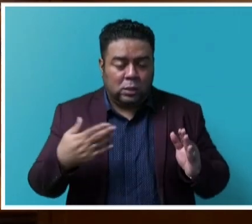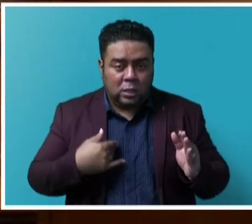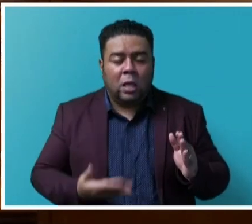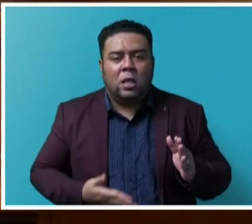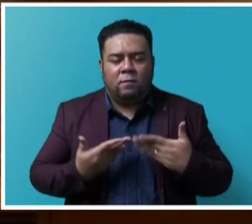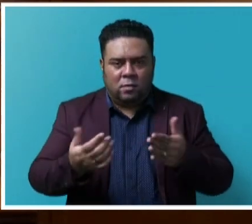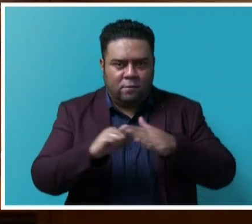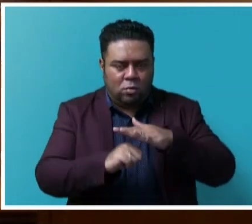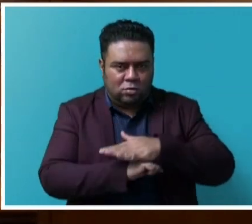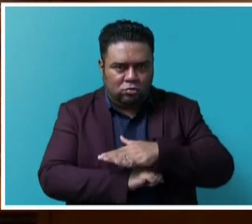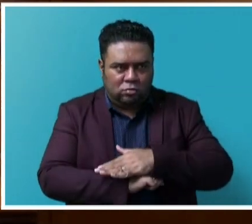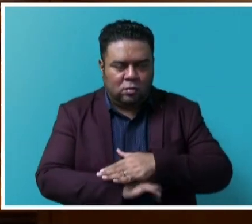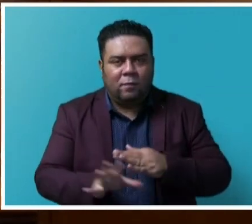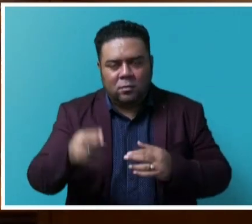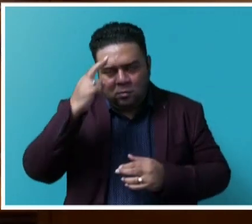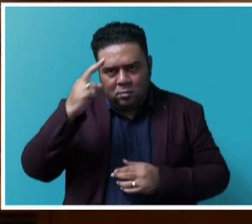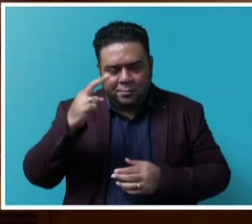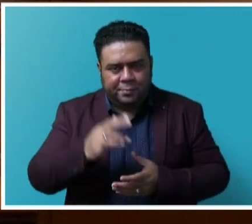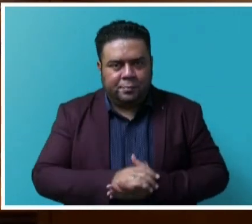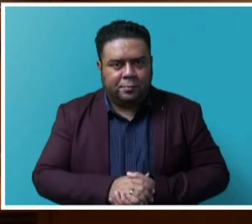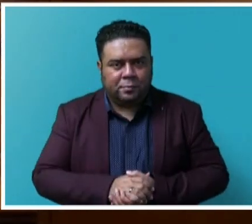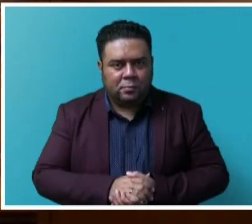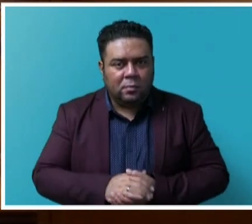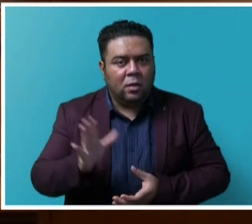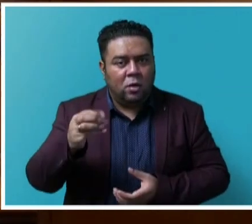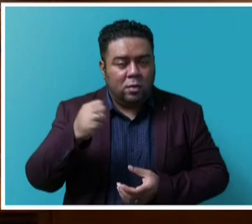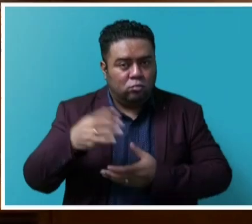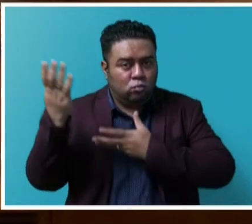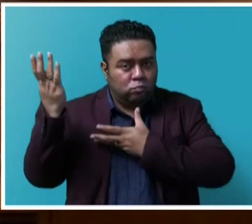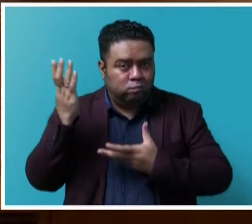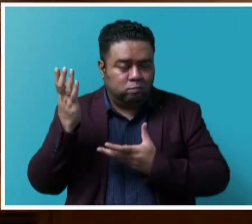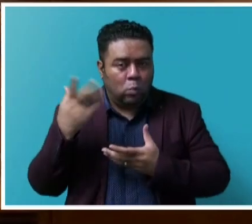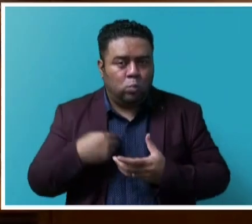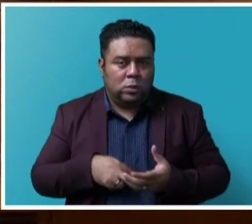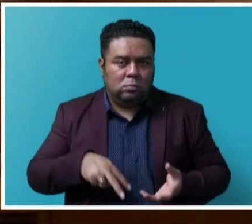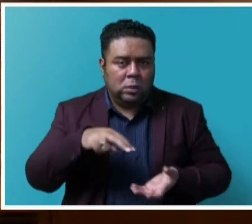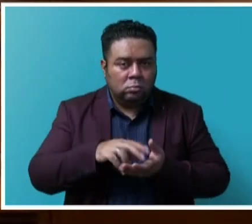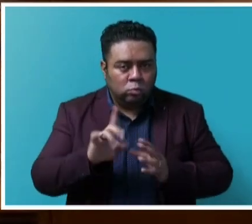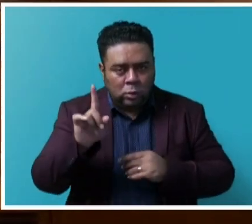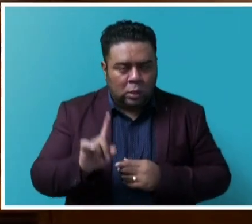foundation of this nation, and on their shoulders we stand today.